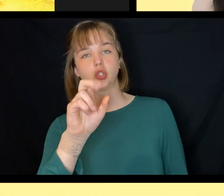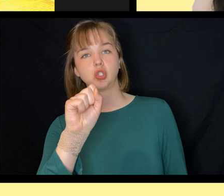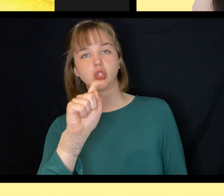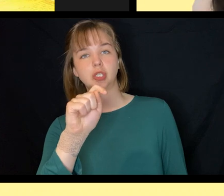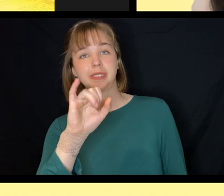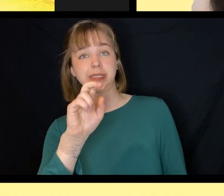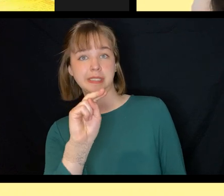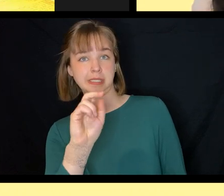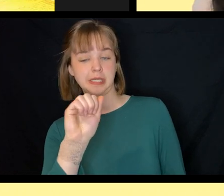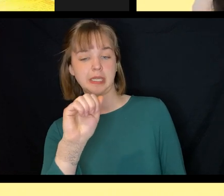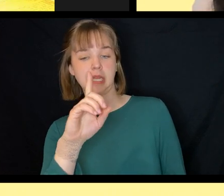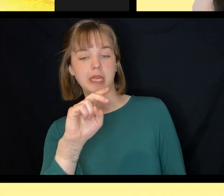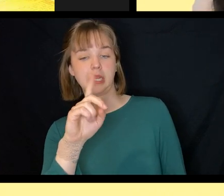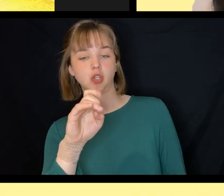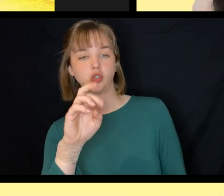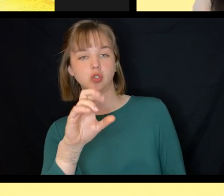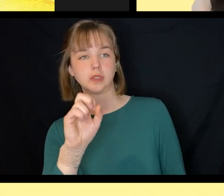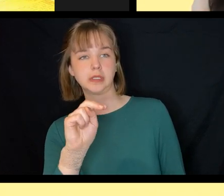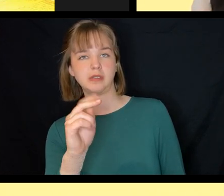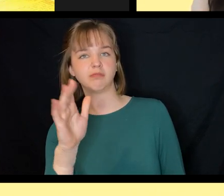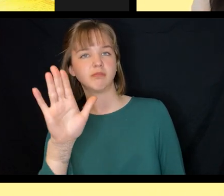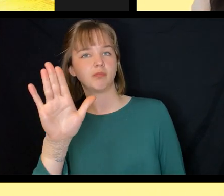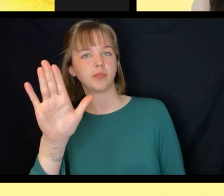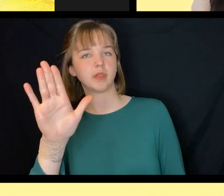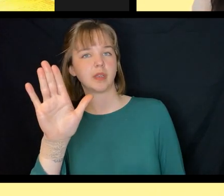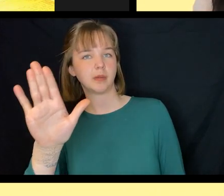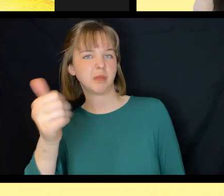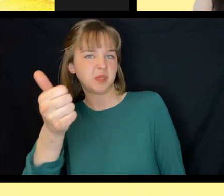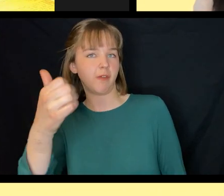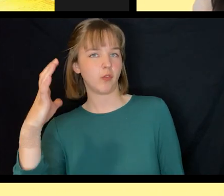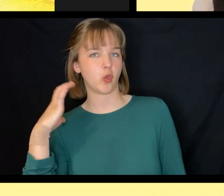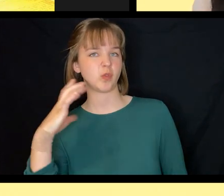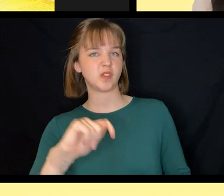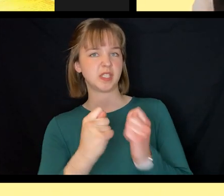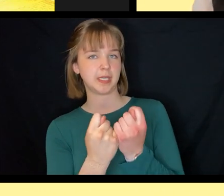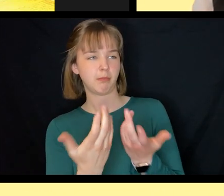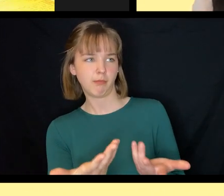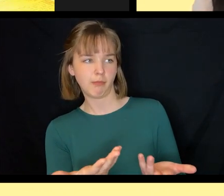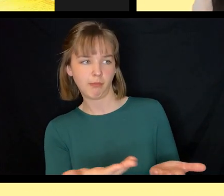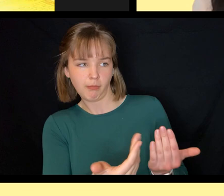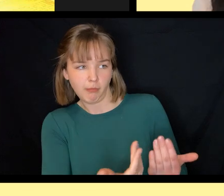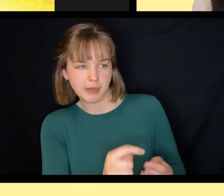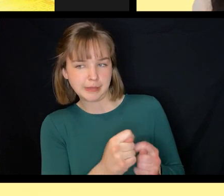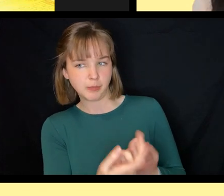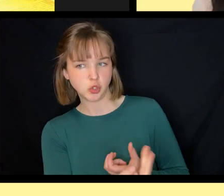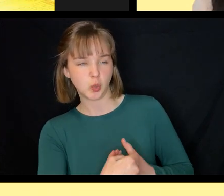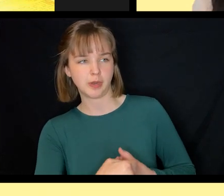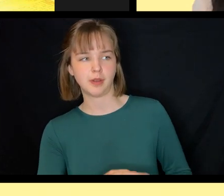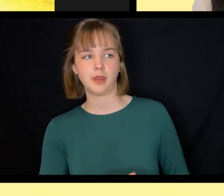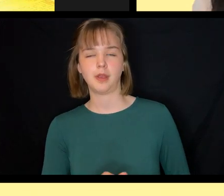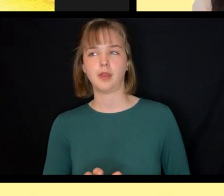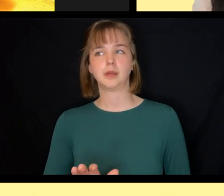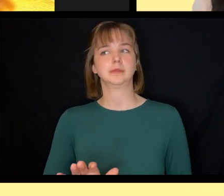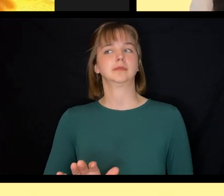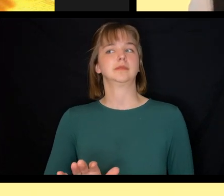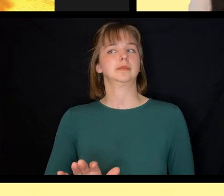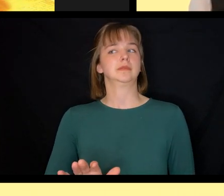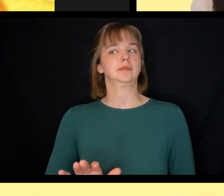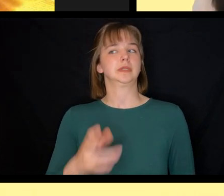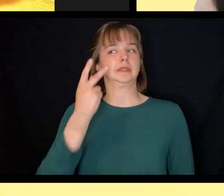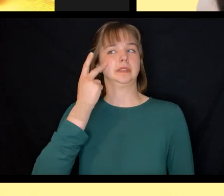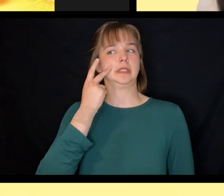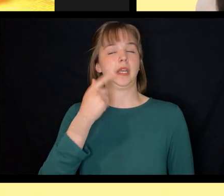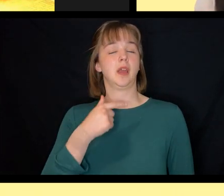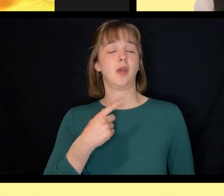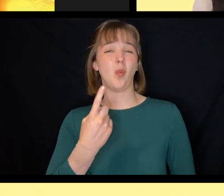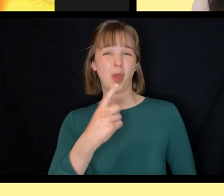just jumped right in and was like, they had a small team. He's like, "Why don't you just join? Like, we're trying to grow the program." And I was like, I'll get back to you. So